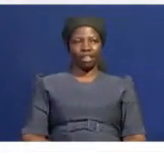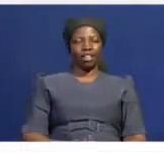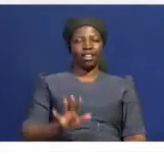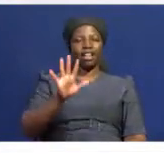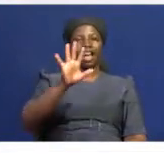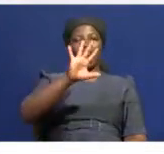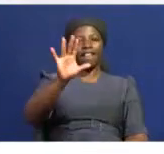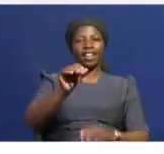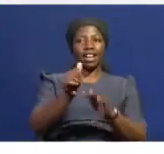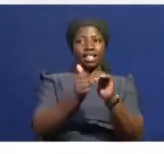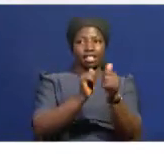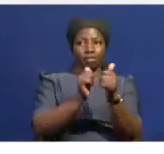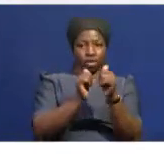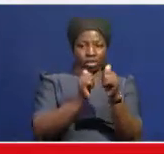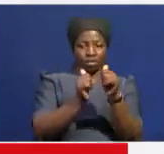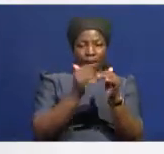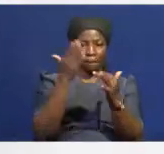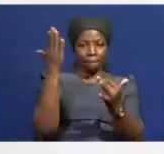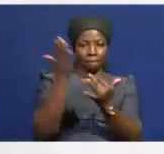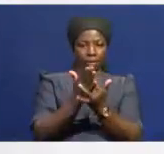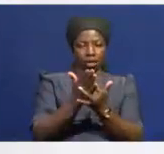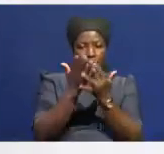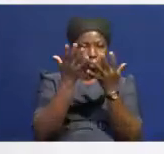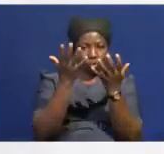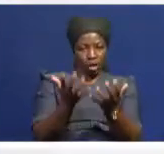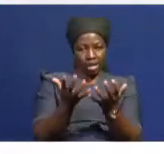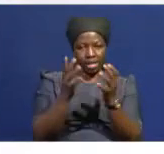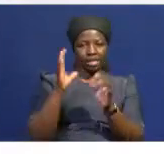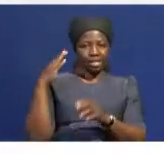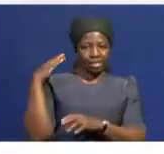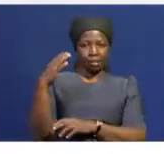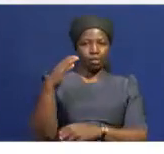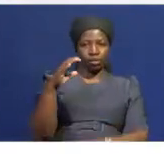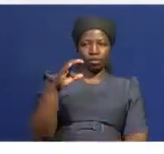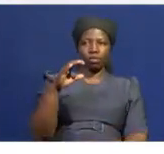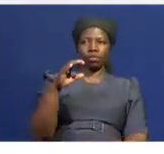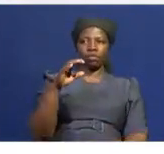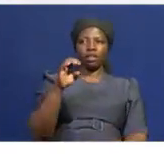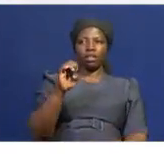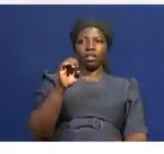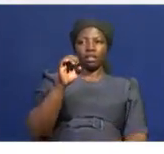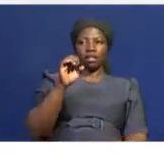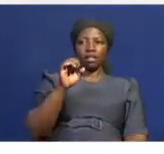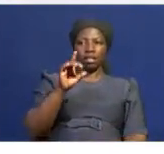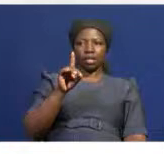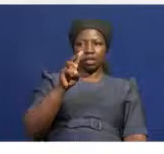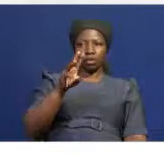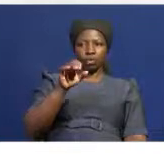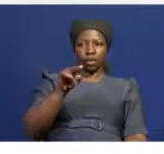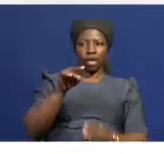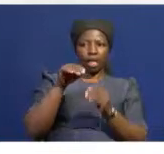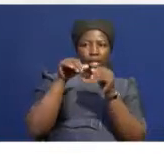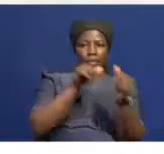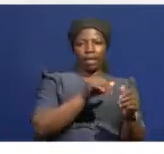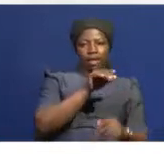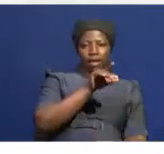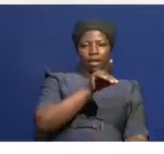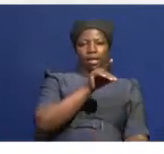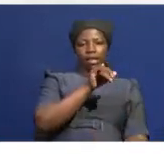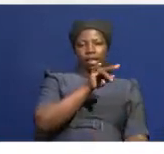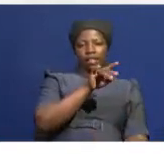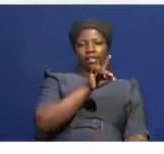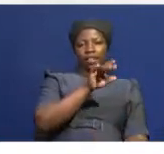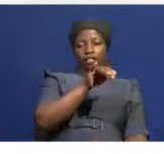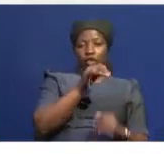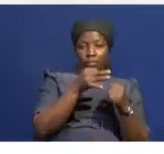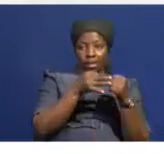Africa Games middleweight champion Edwin Okongo of KDF humbled David Ojode of Kibra in a referee